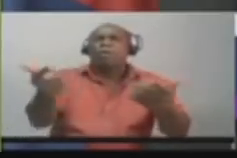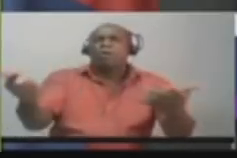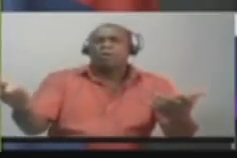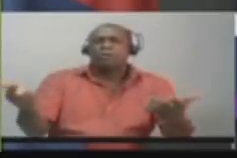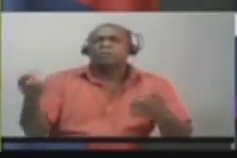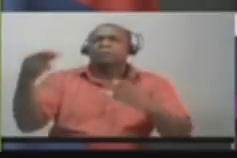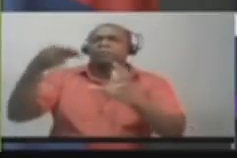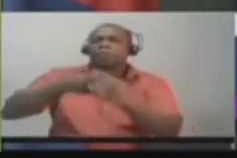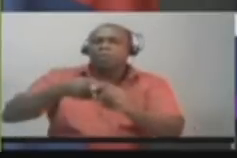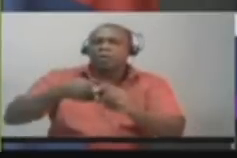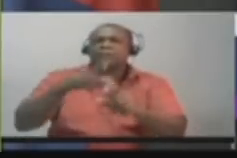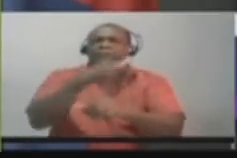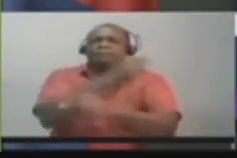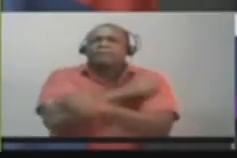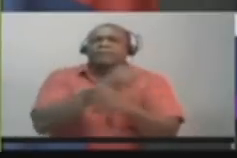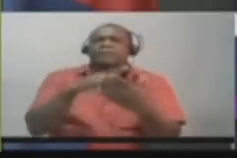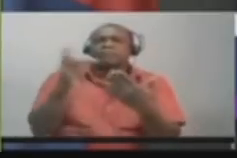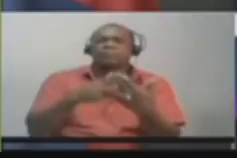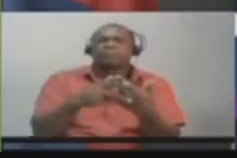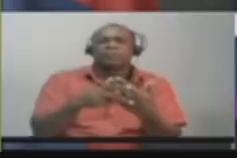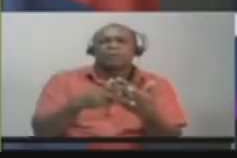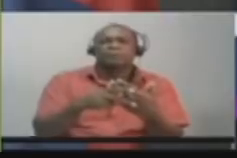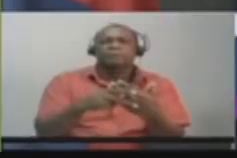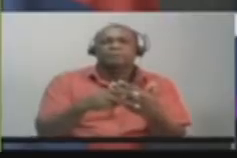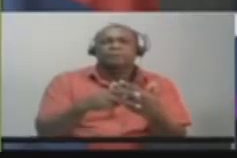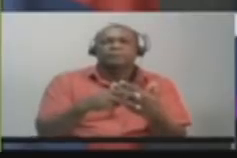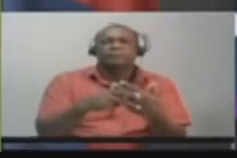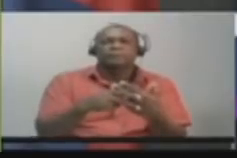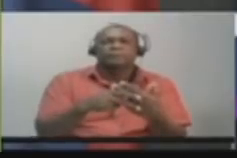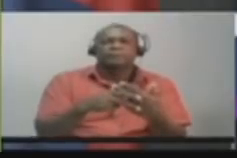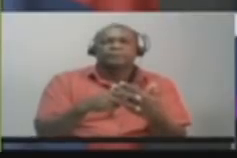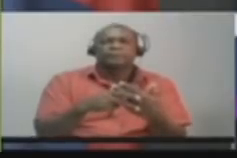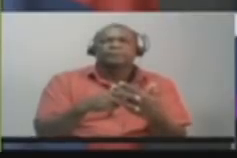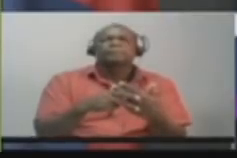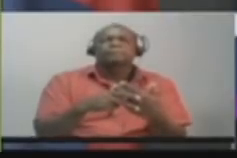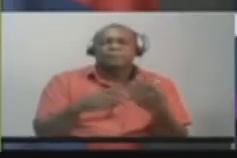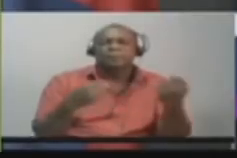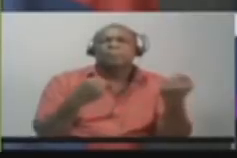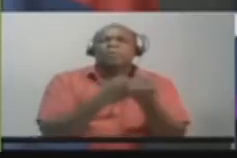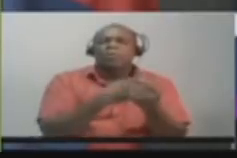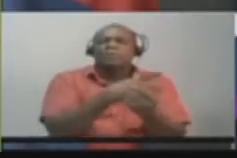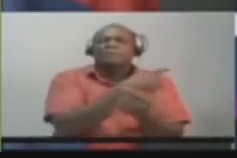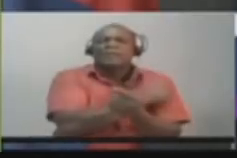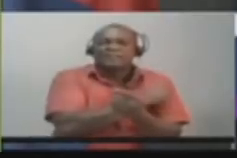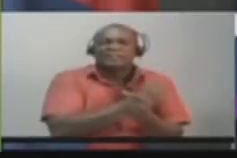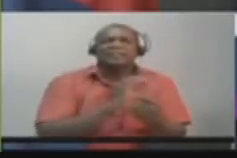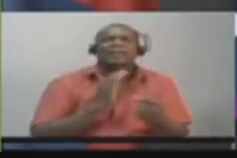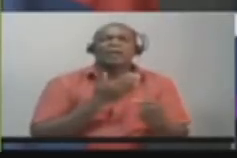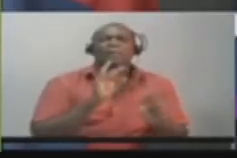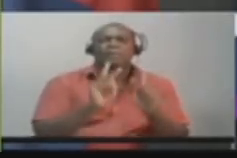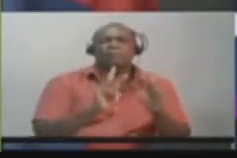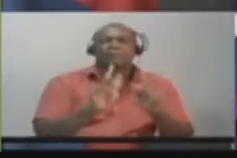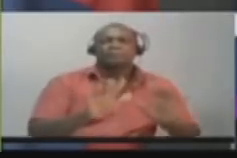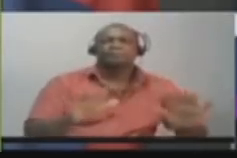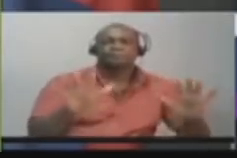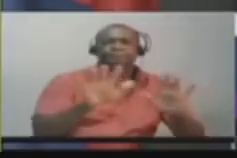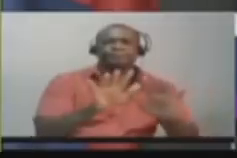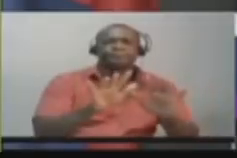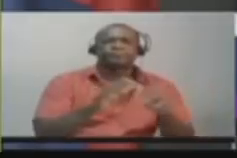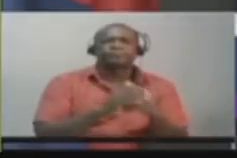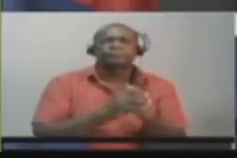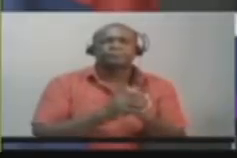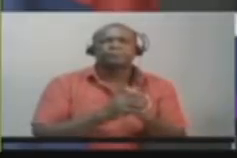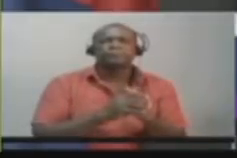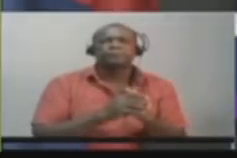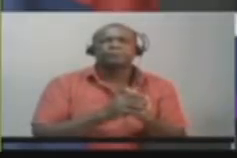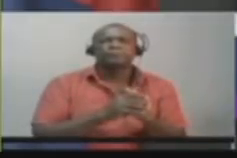the vaccination of our people. And I would end by saying that I have confidence that most